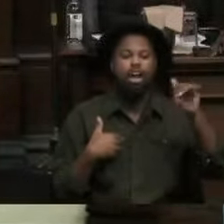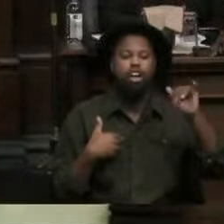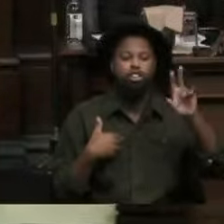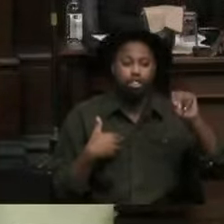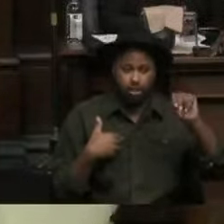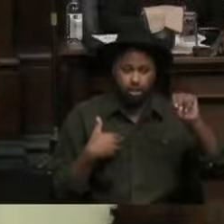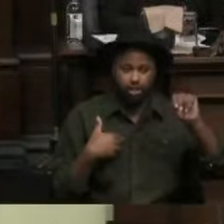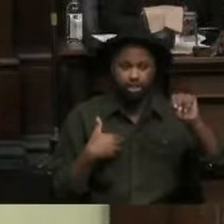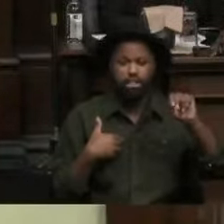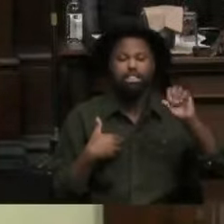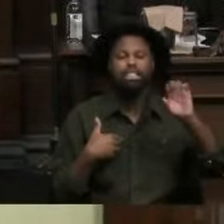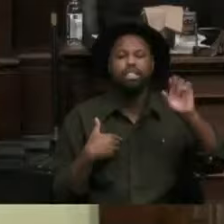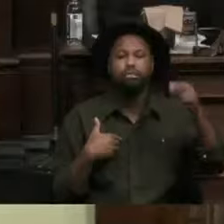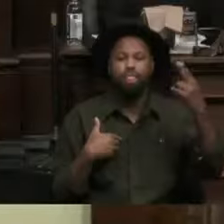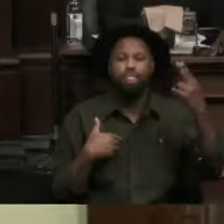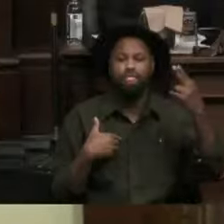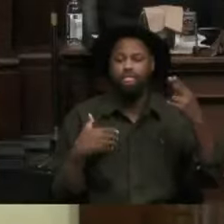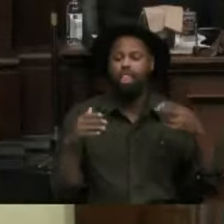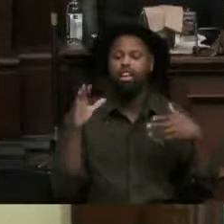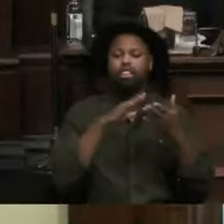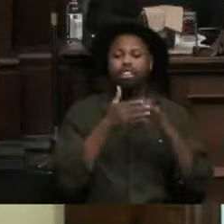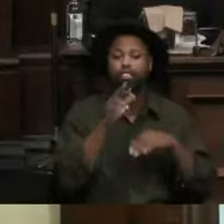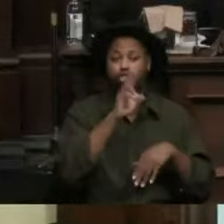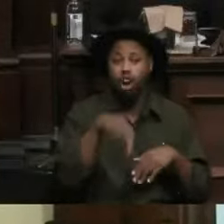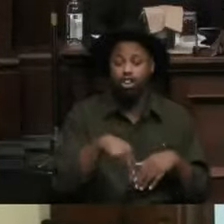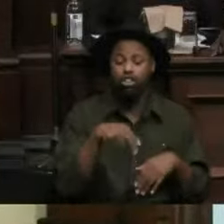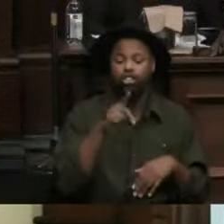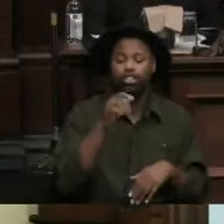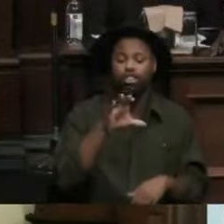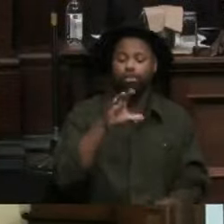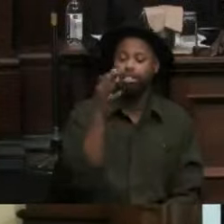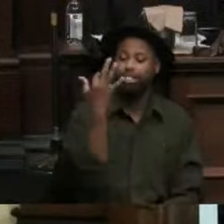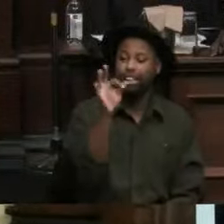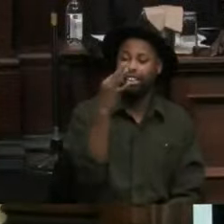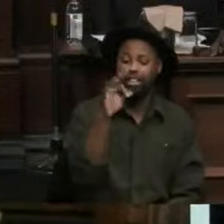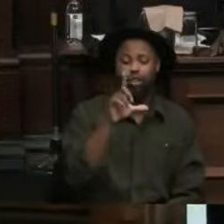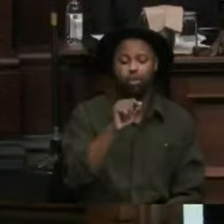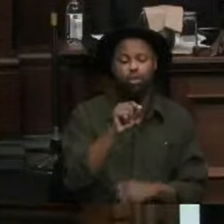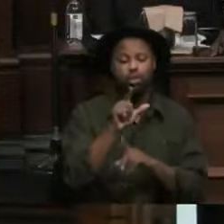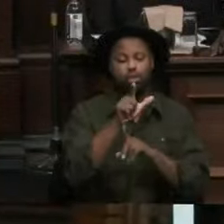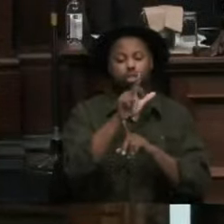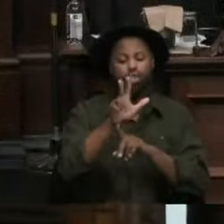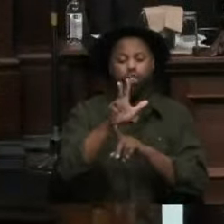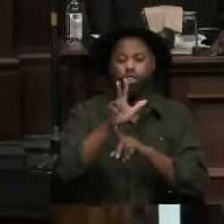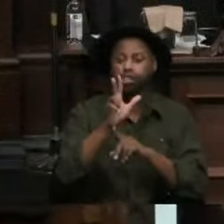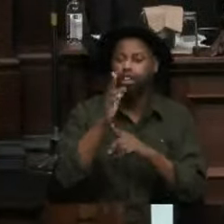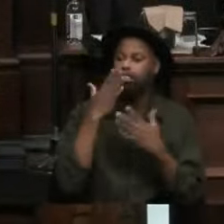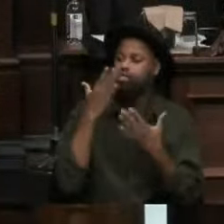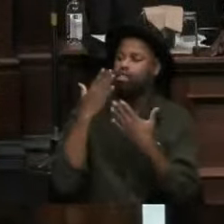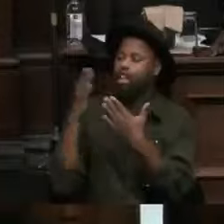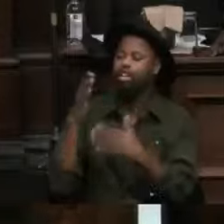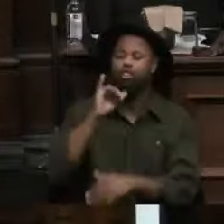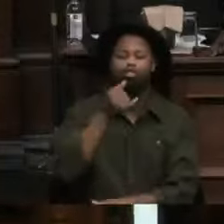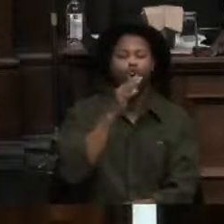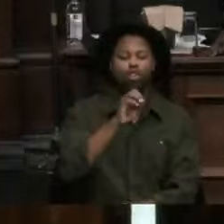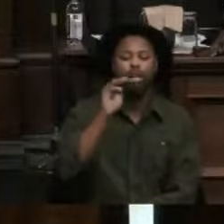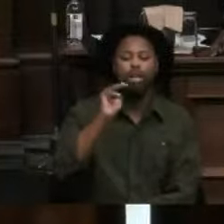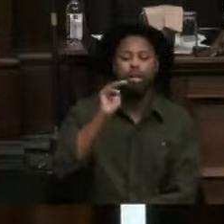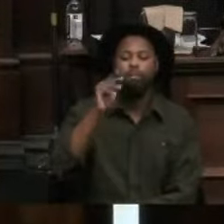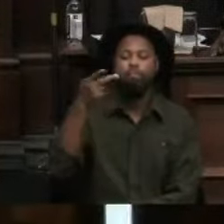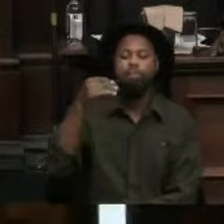Smith of the City of Rochester on this 19th day of December 2023 offer our thanks to Jose M.